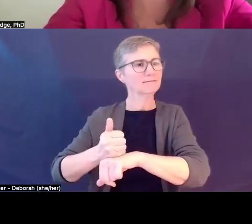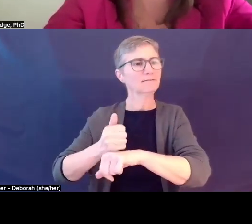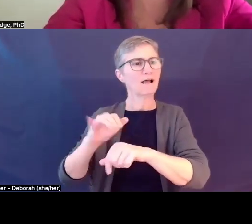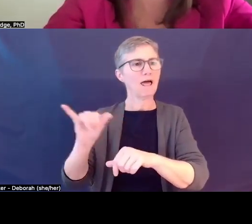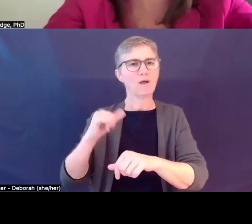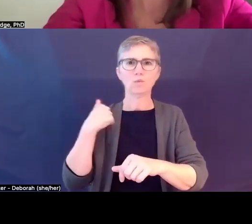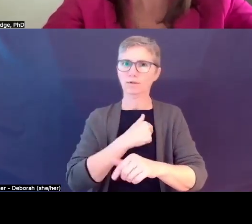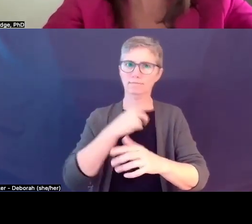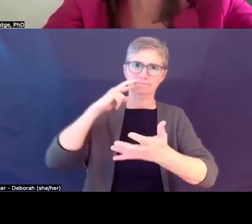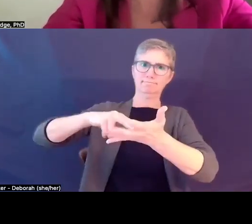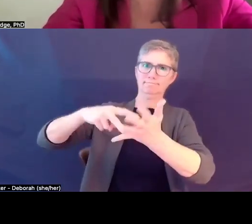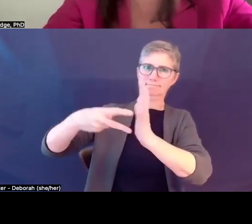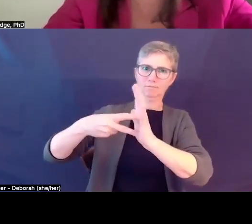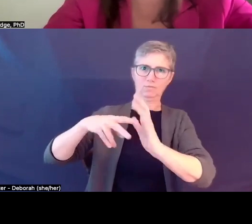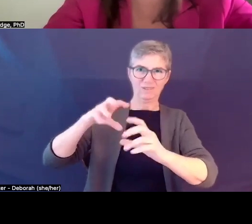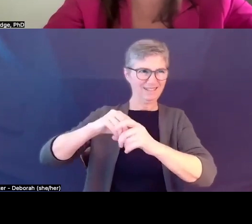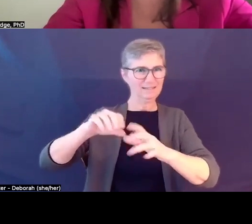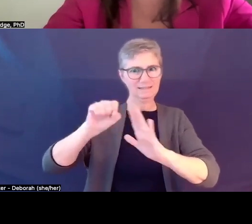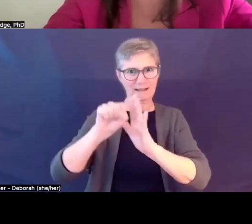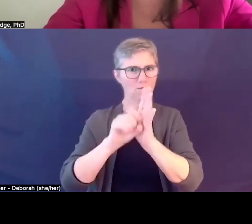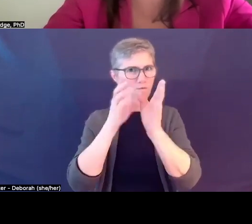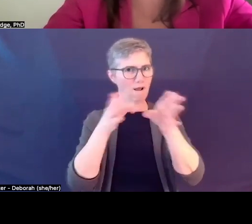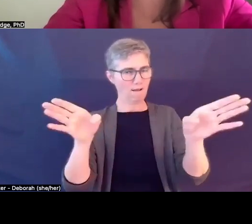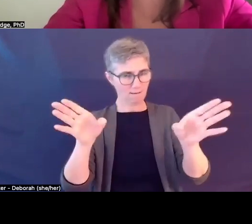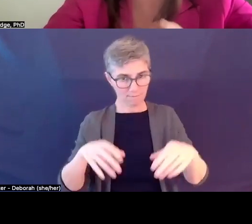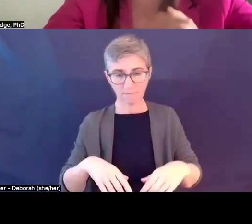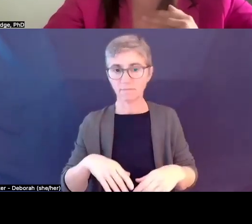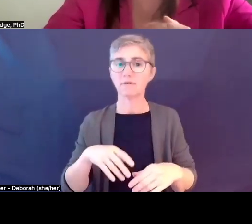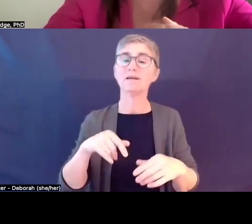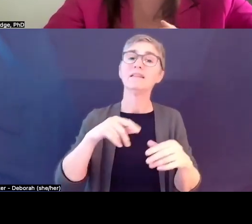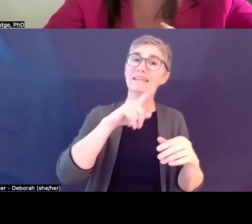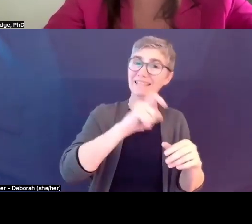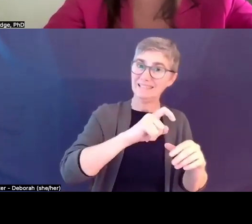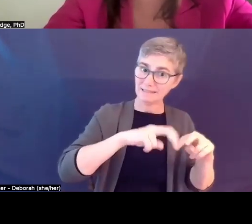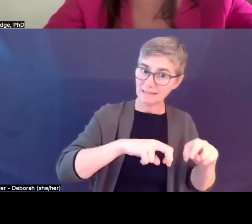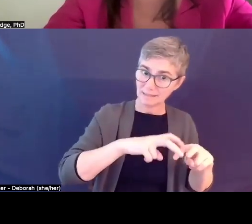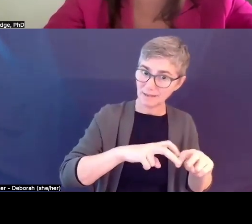centers statewide. We support implementation of risk needs assessment. These are